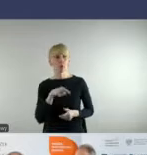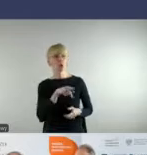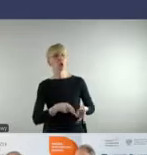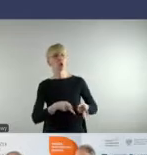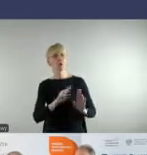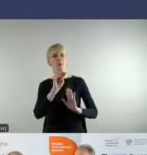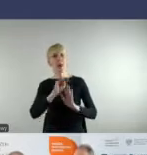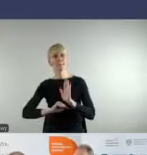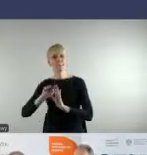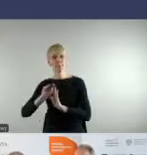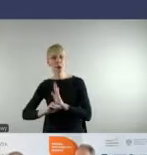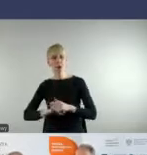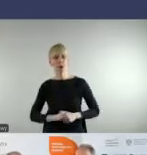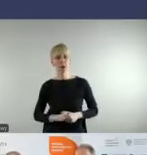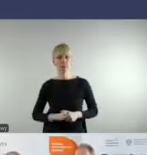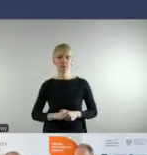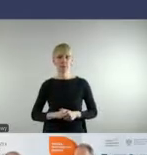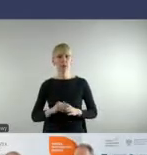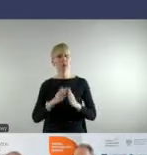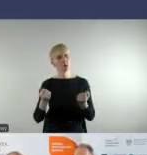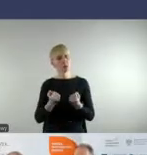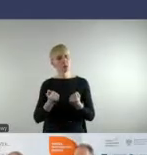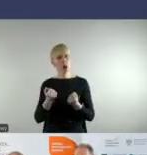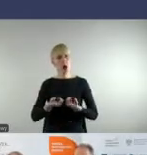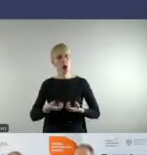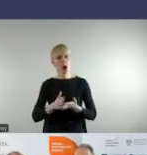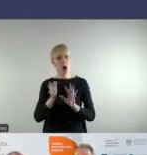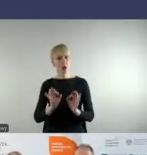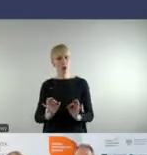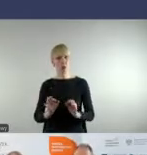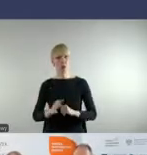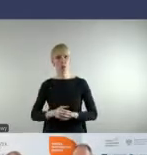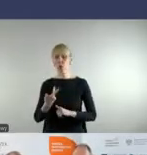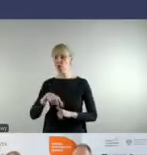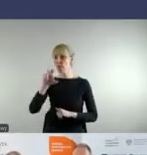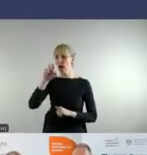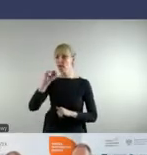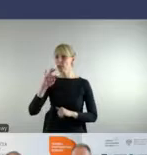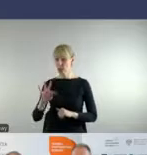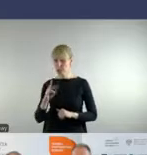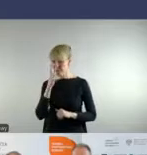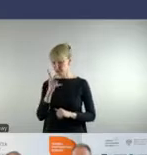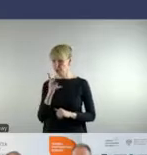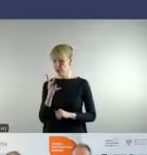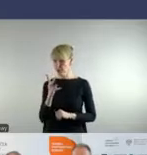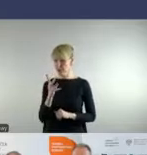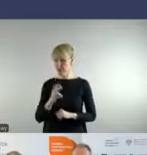This is a very tangible program showing different dimensions and very up to date. And we see